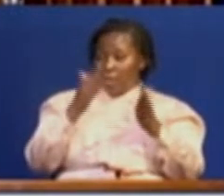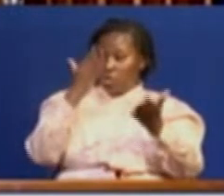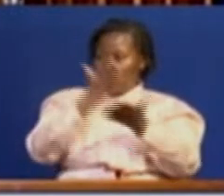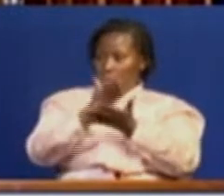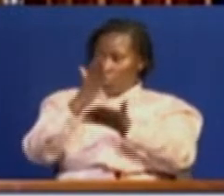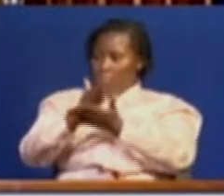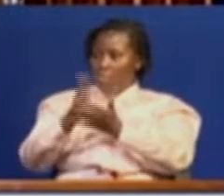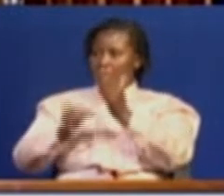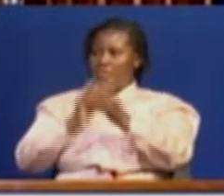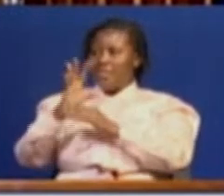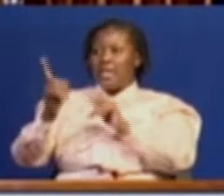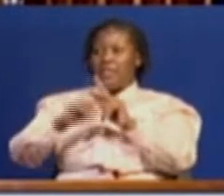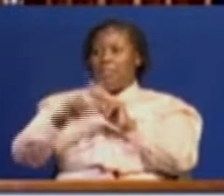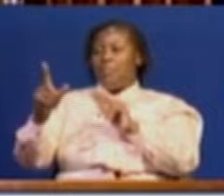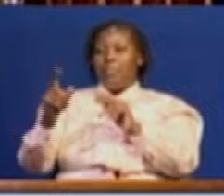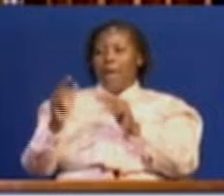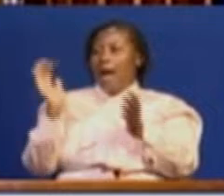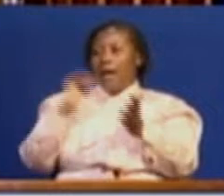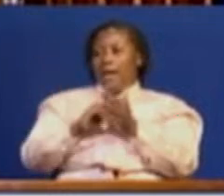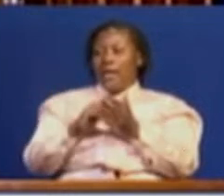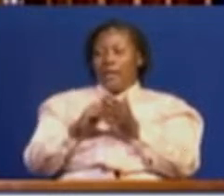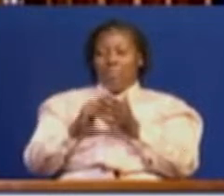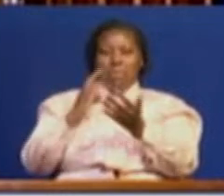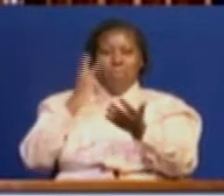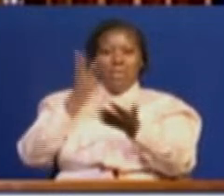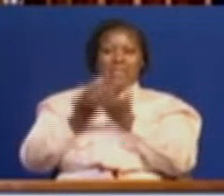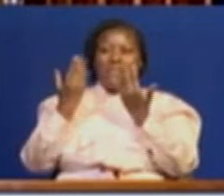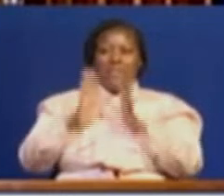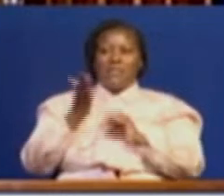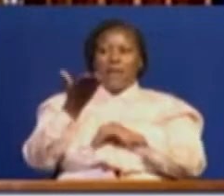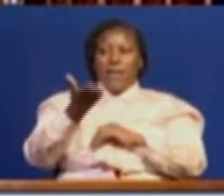we do pause, then the video disappears altogether like I've